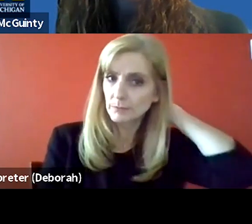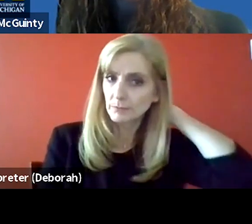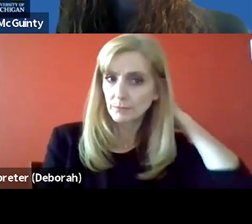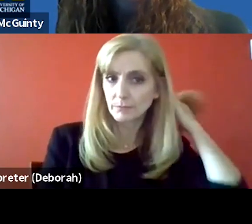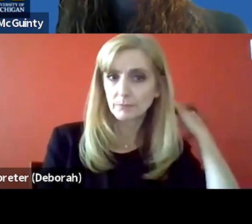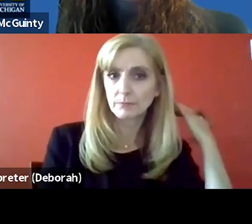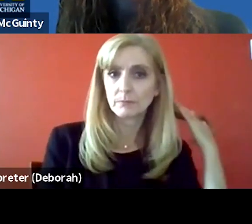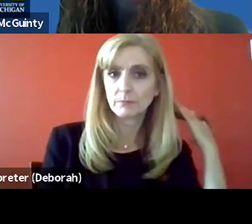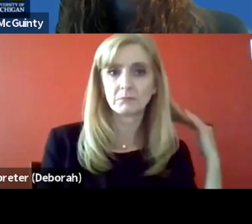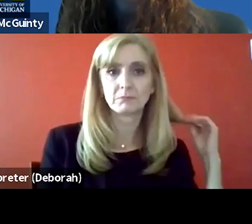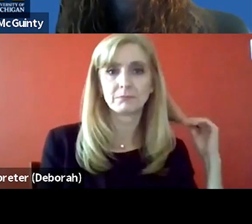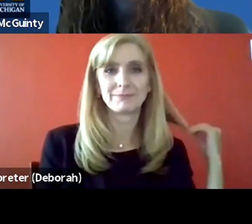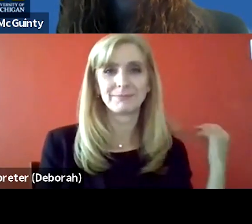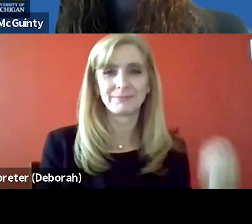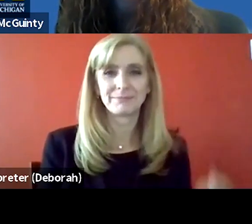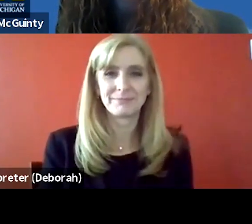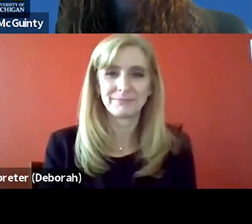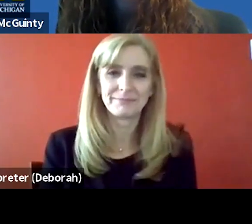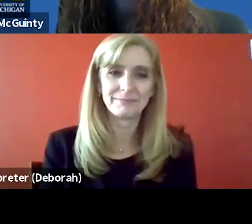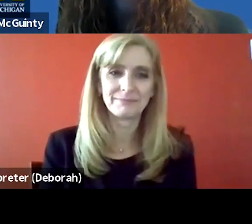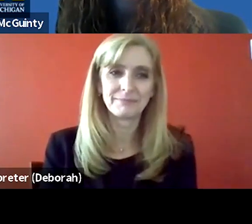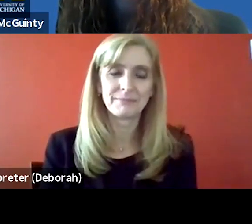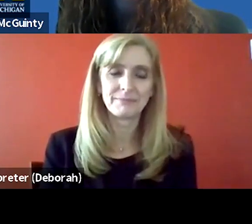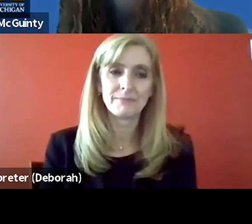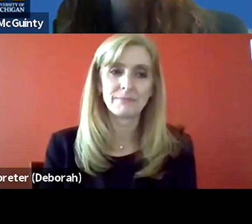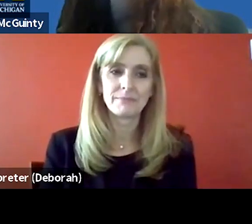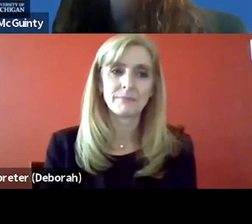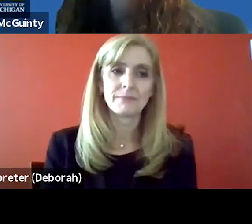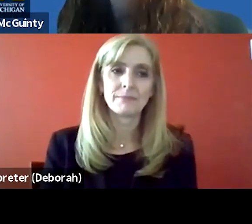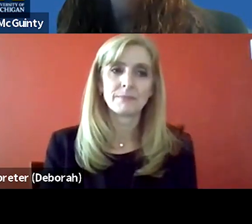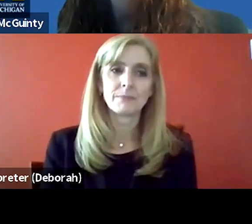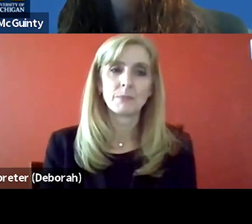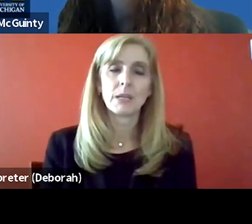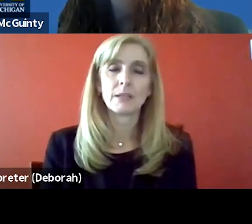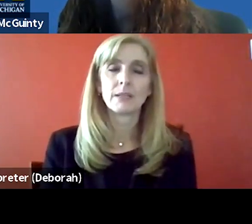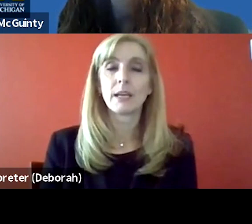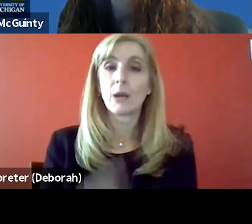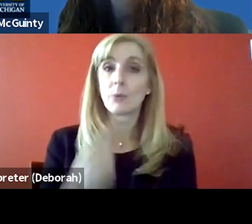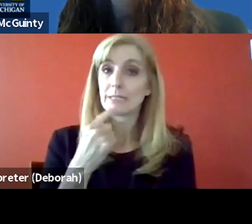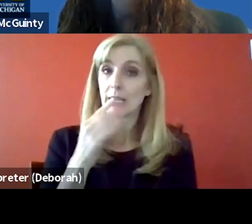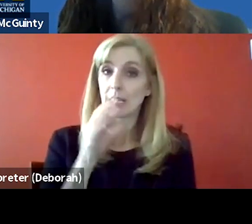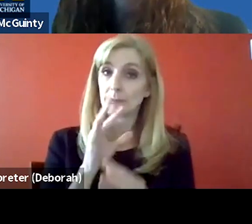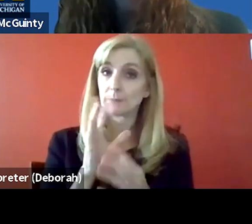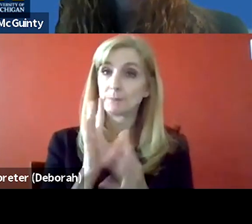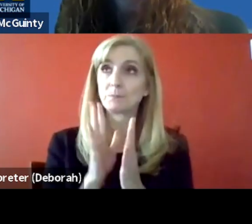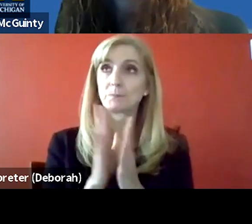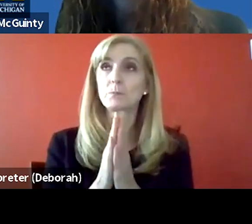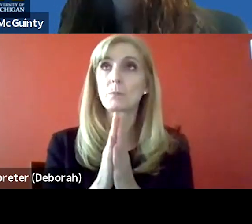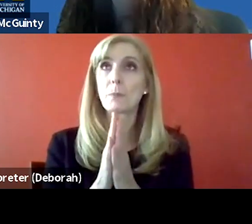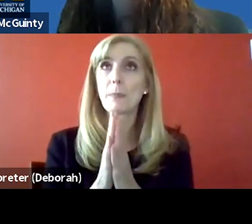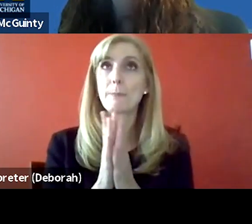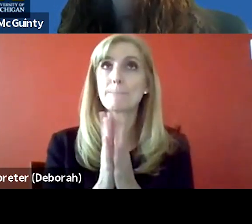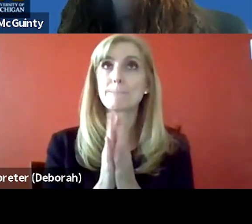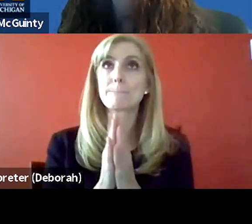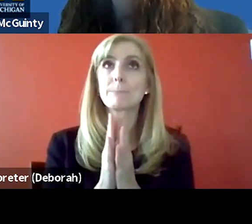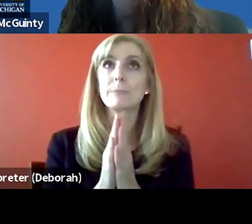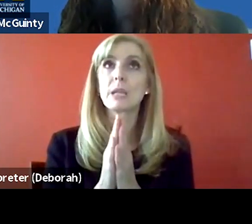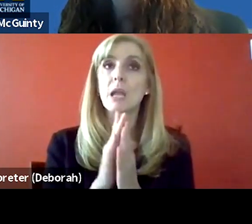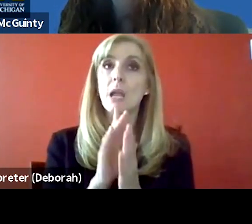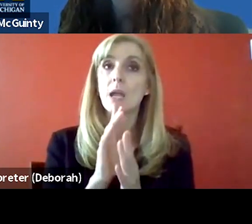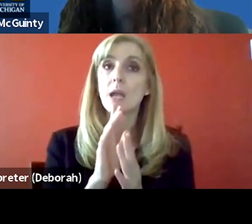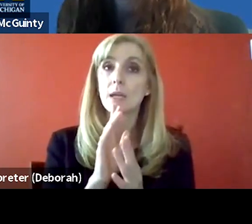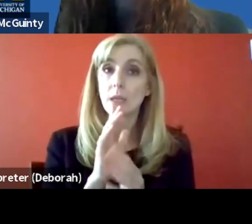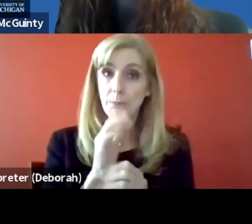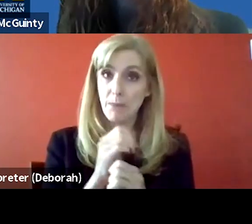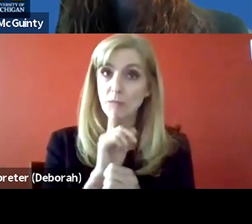Okay, so I would say big things. Make sure that the online